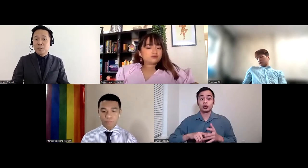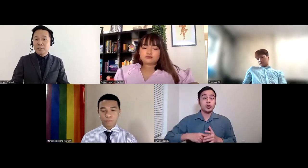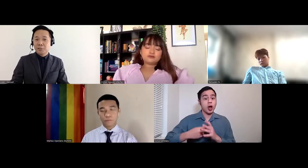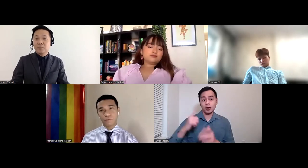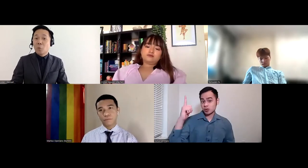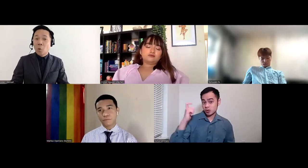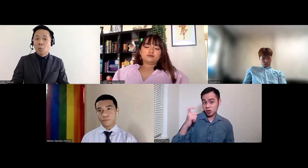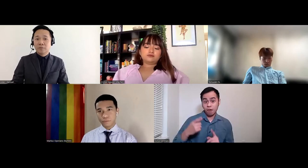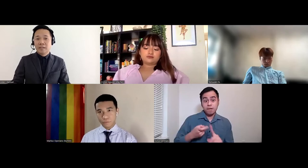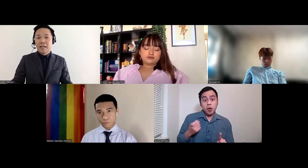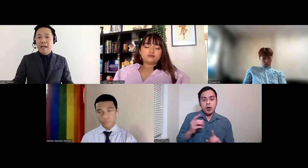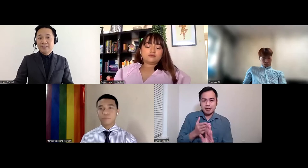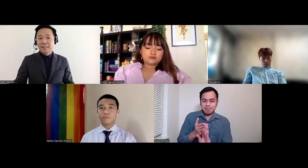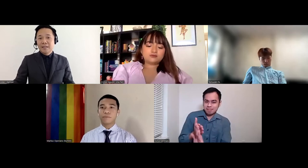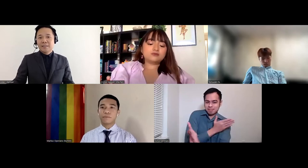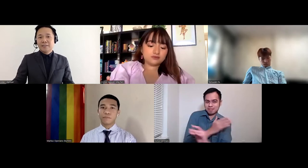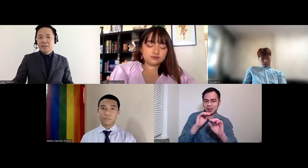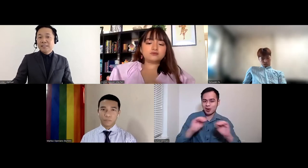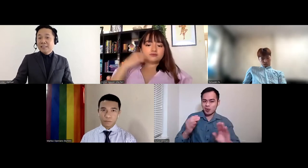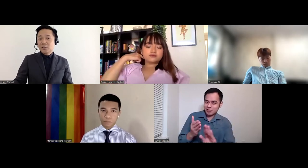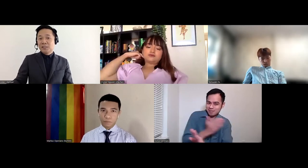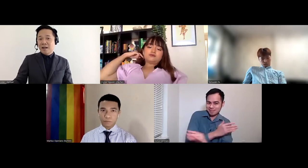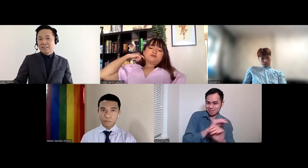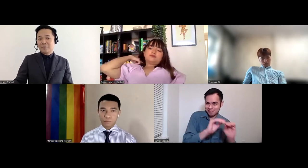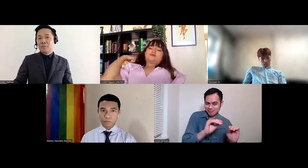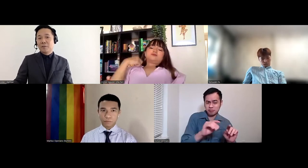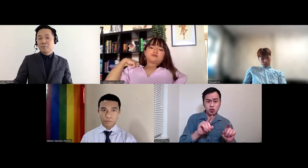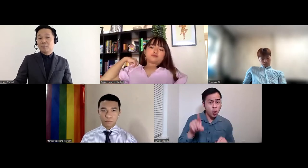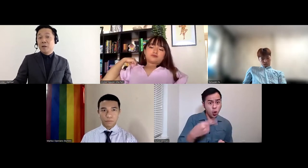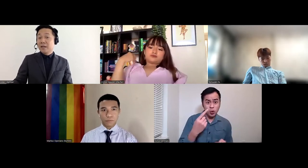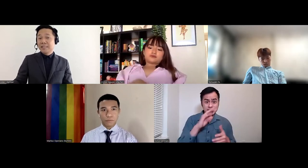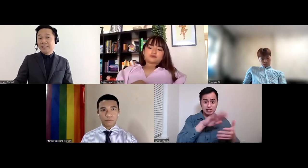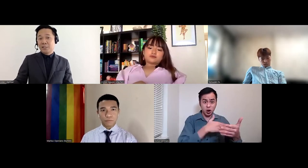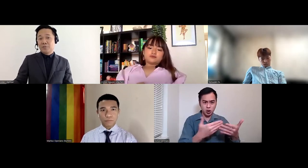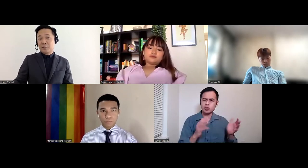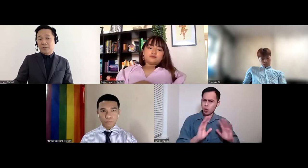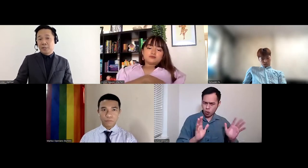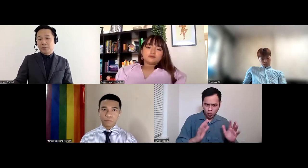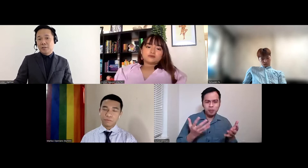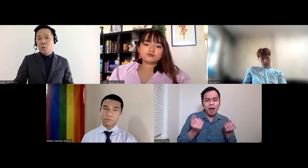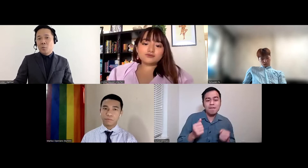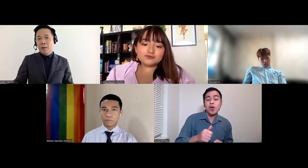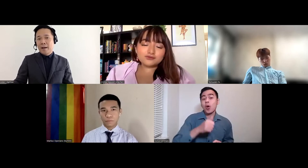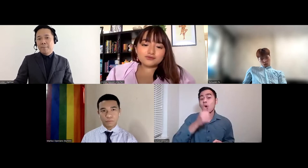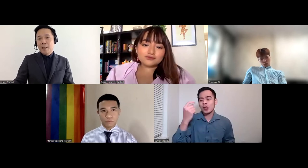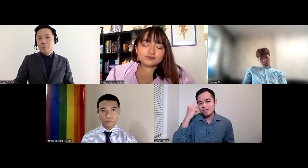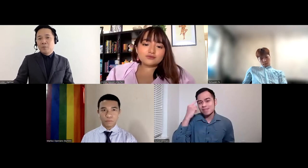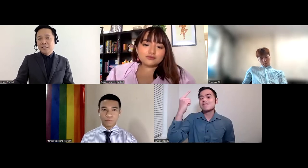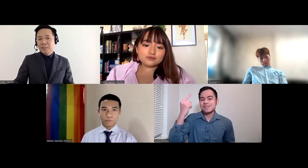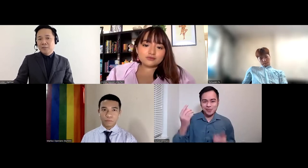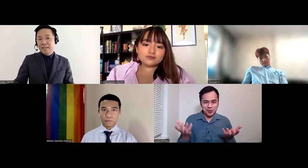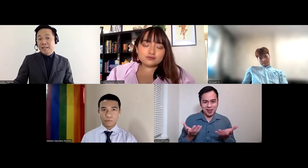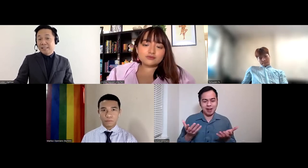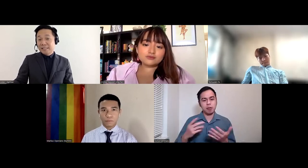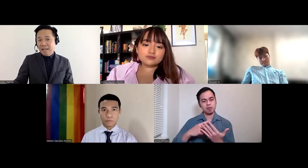of communication for all. And so this has to start from a early stage of education, whereby we will